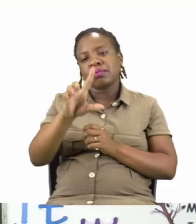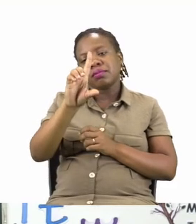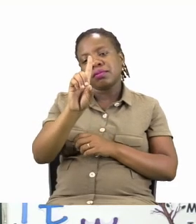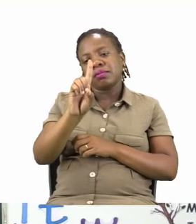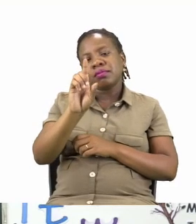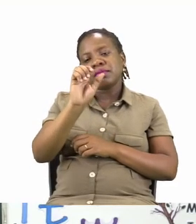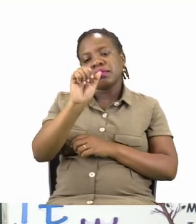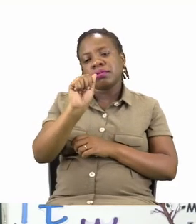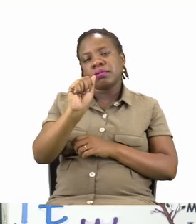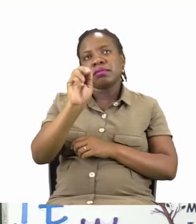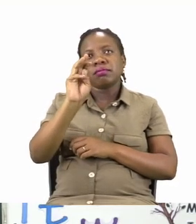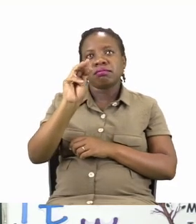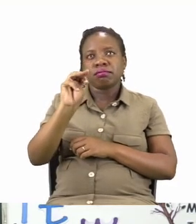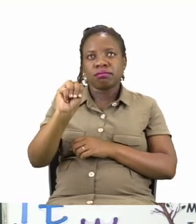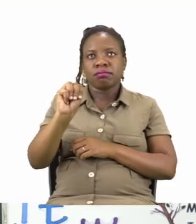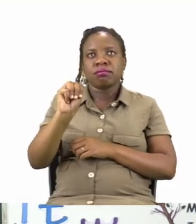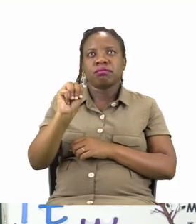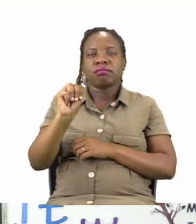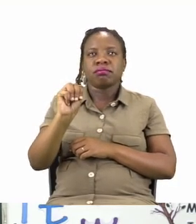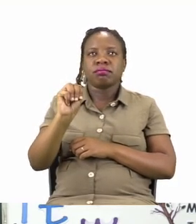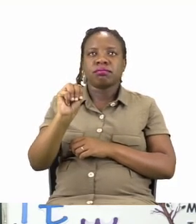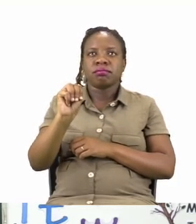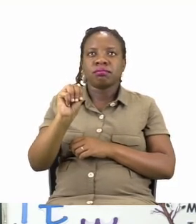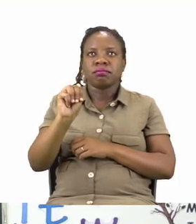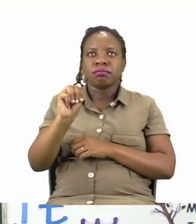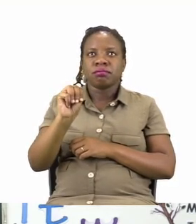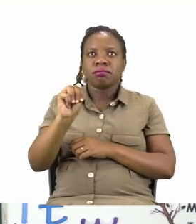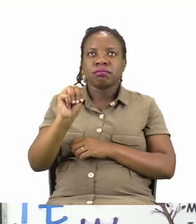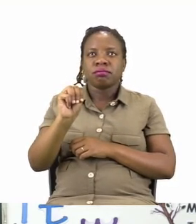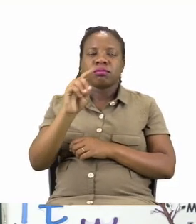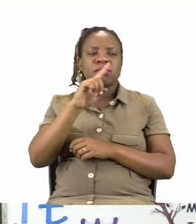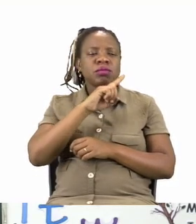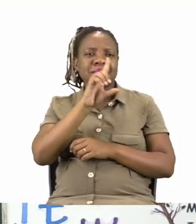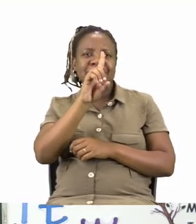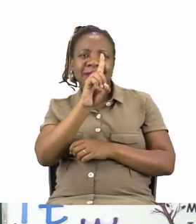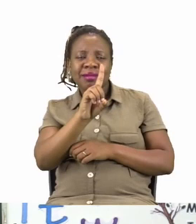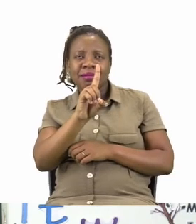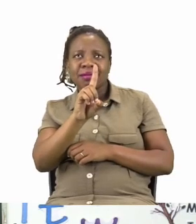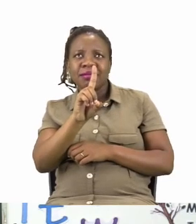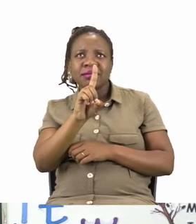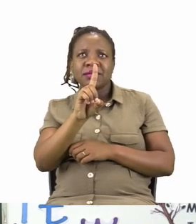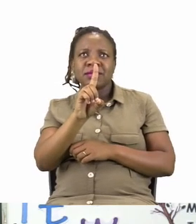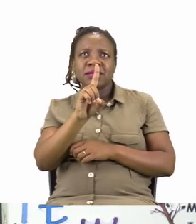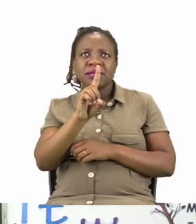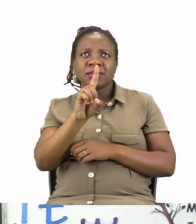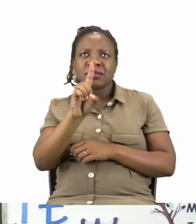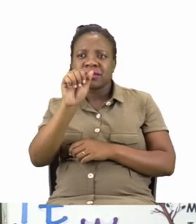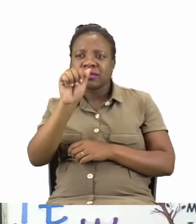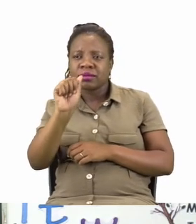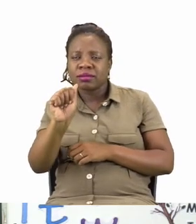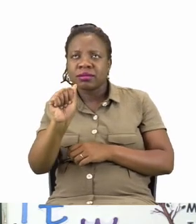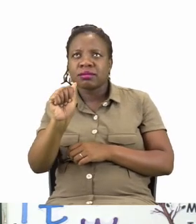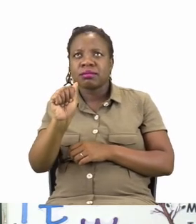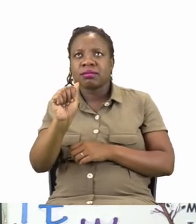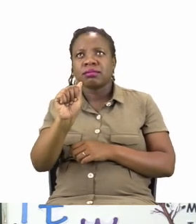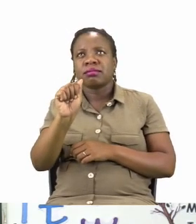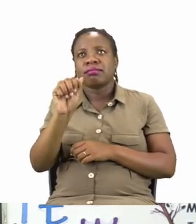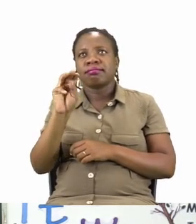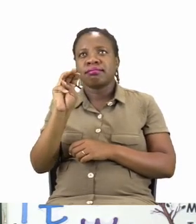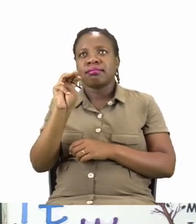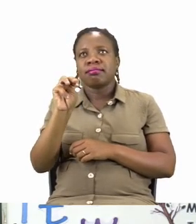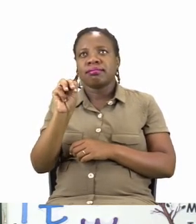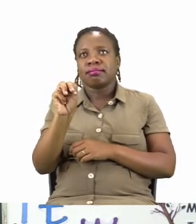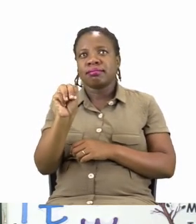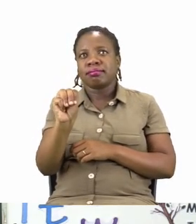word dam because it has a D, an A and